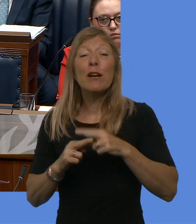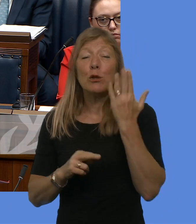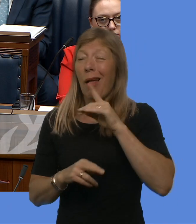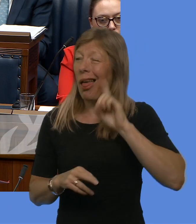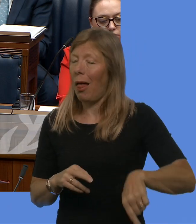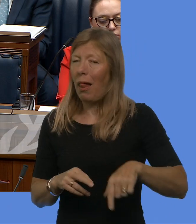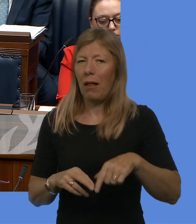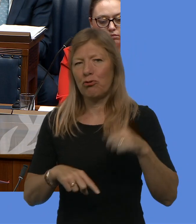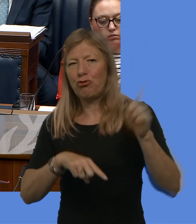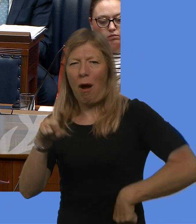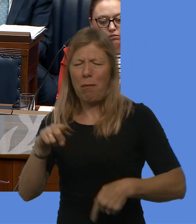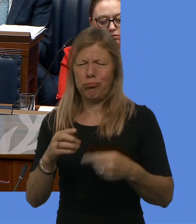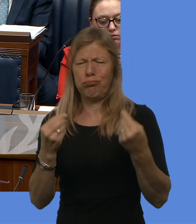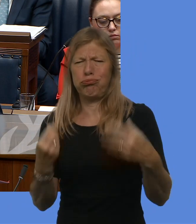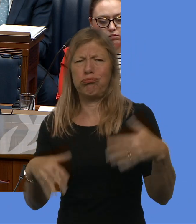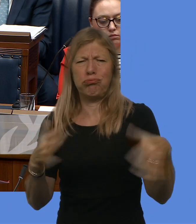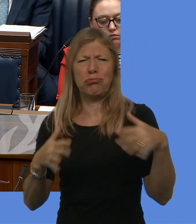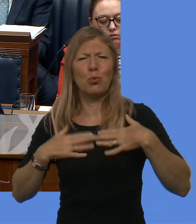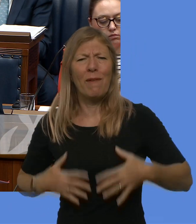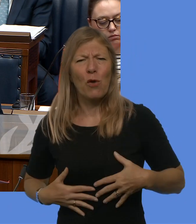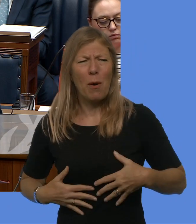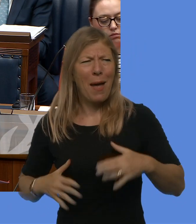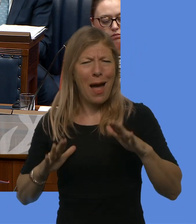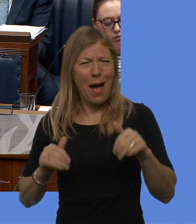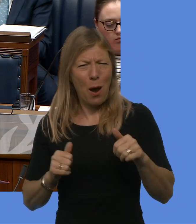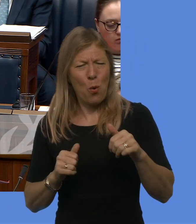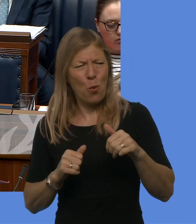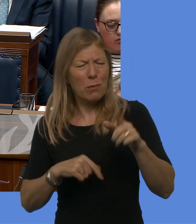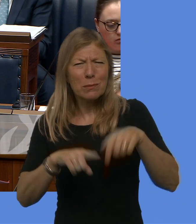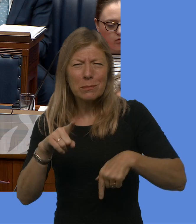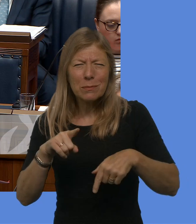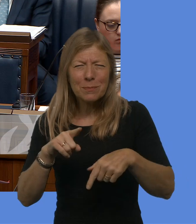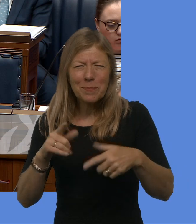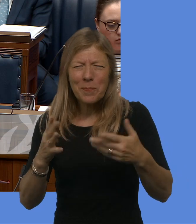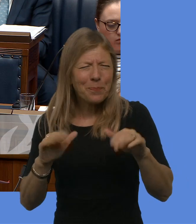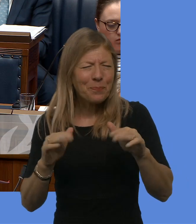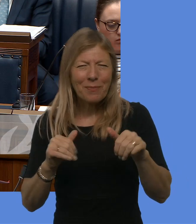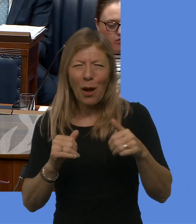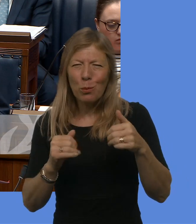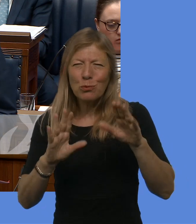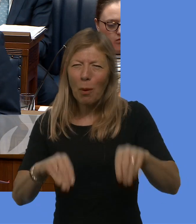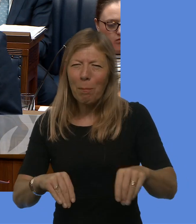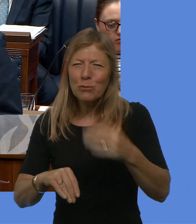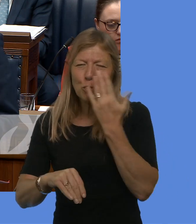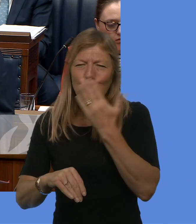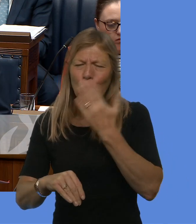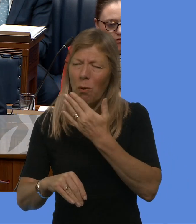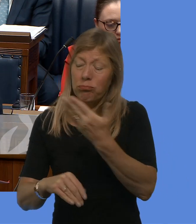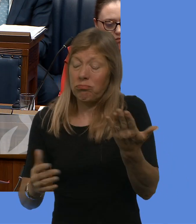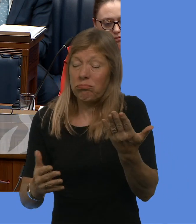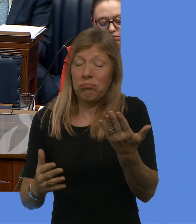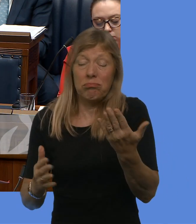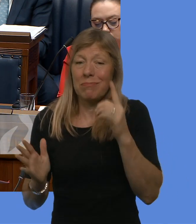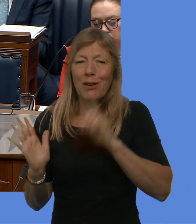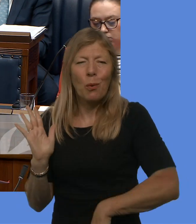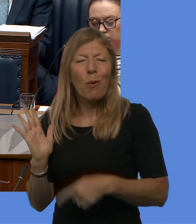And that is things that need to be worked out as part of the consultation process and then the legislative process whenever the bill would be introduced to this